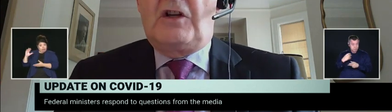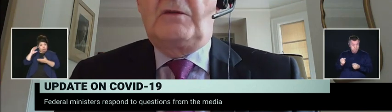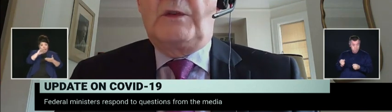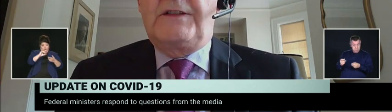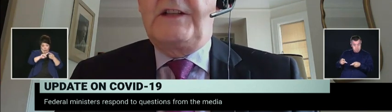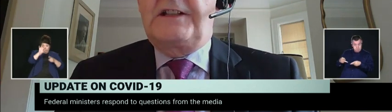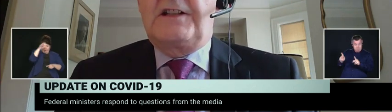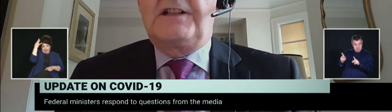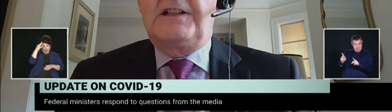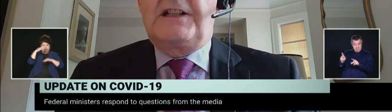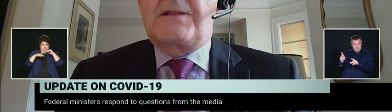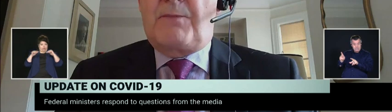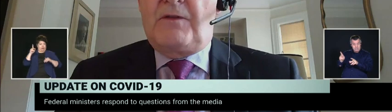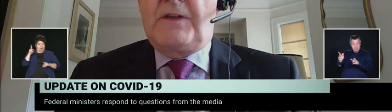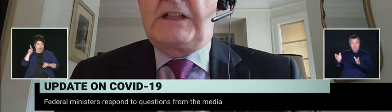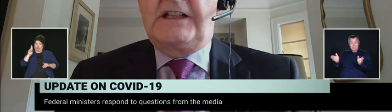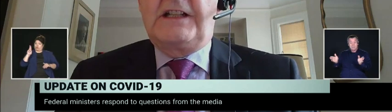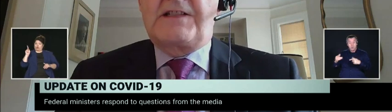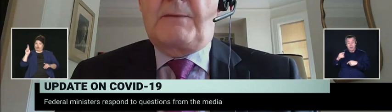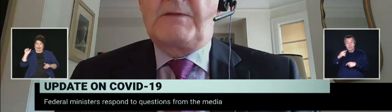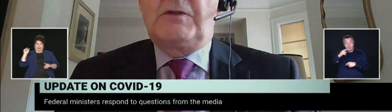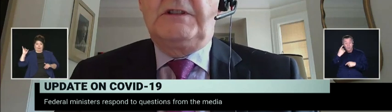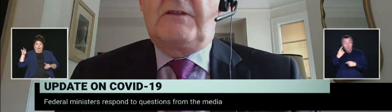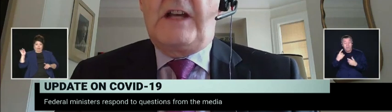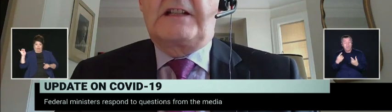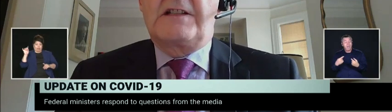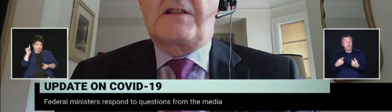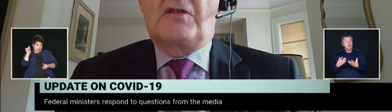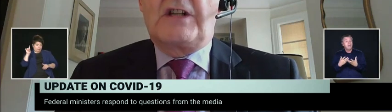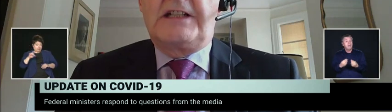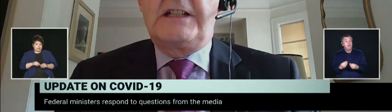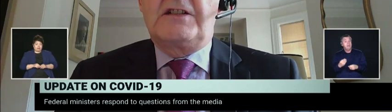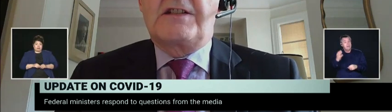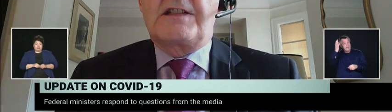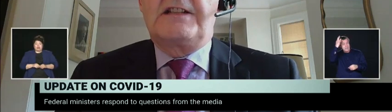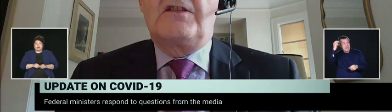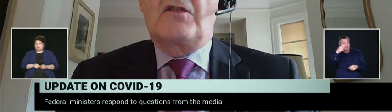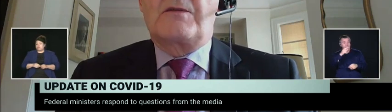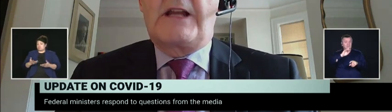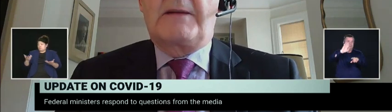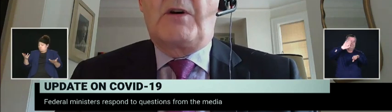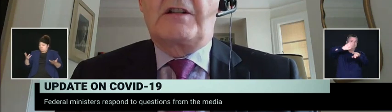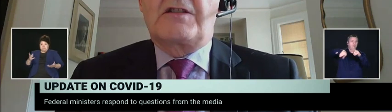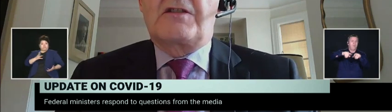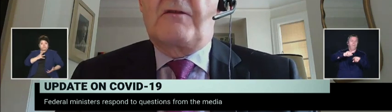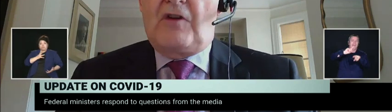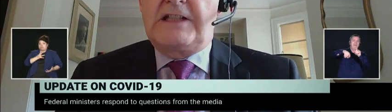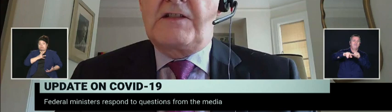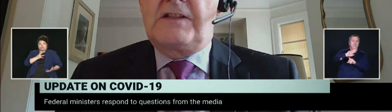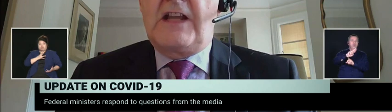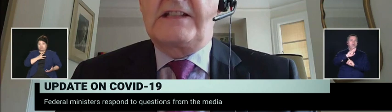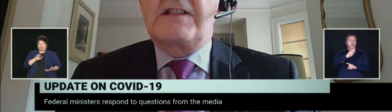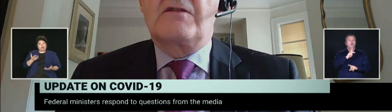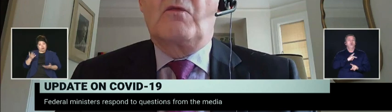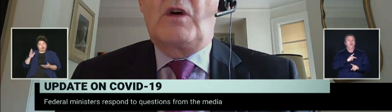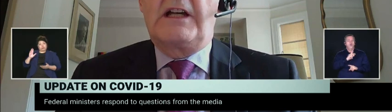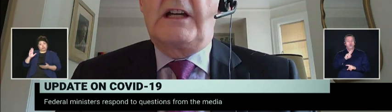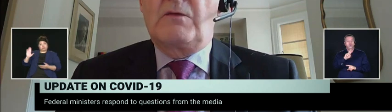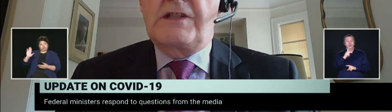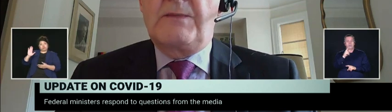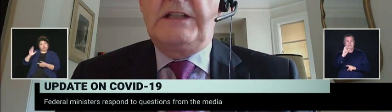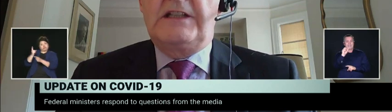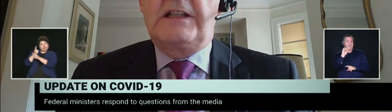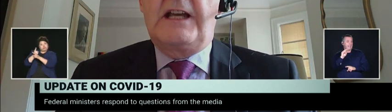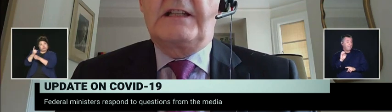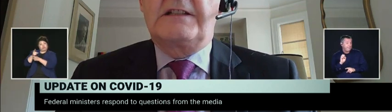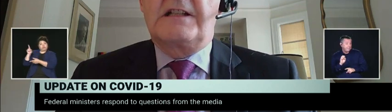First of all, we think it is perfectly acceptable. In fact, it's a good idea to send those black boxes to France, and that's why I